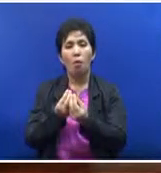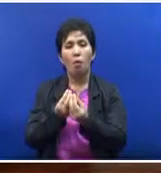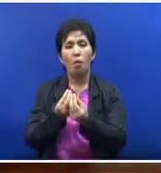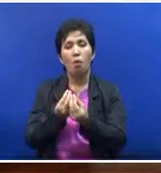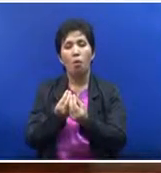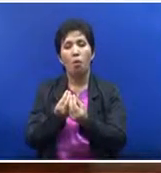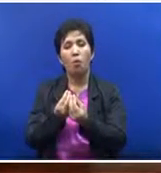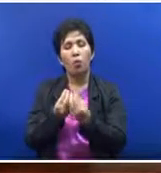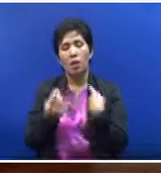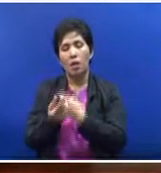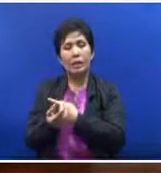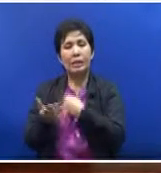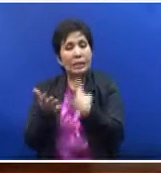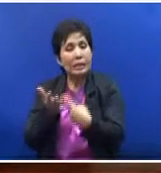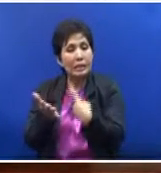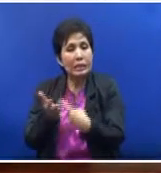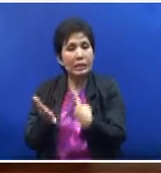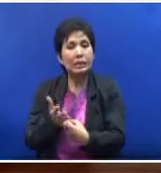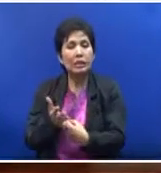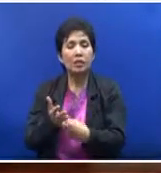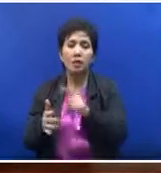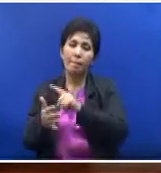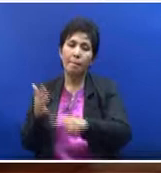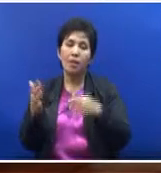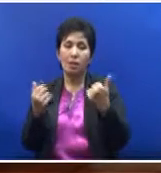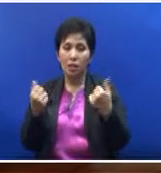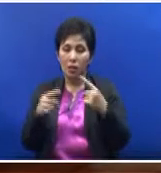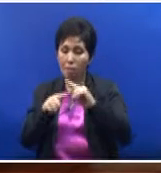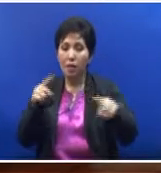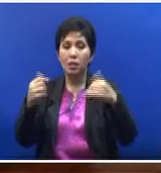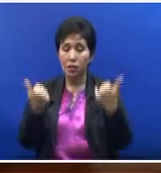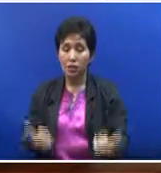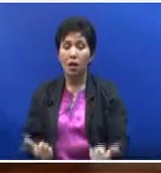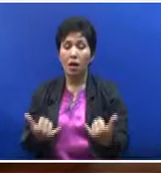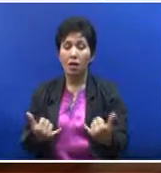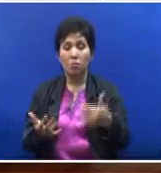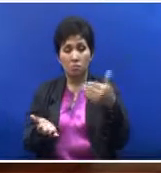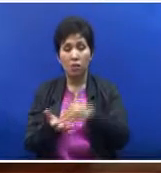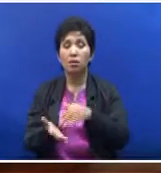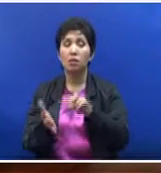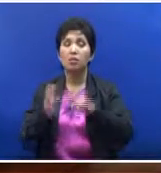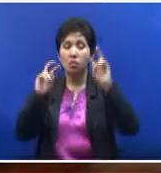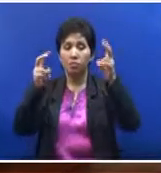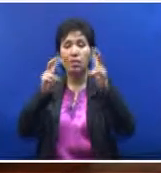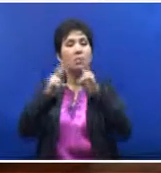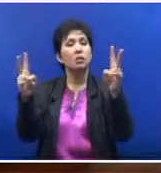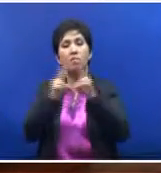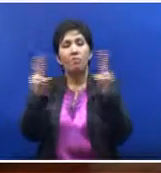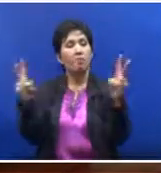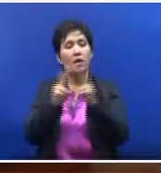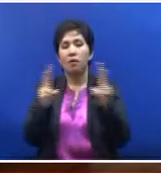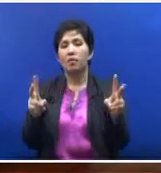Okay, we are going to discuss further. Okay, but again, I would like to remind you, this topic is very, very